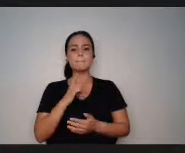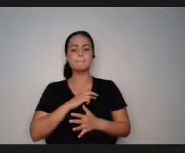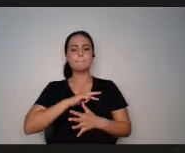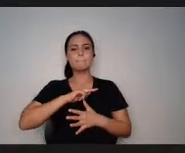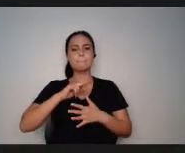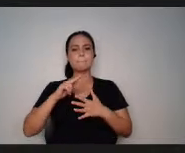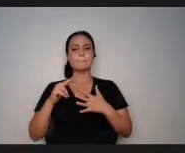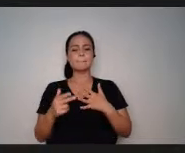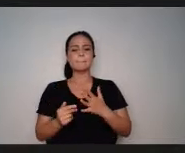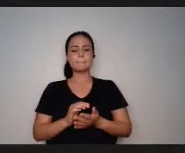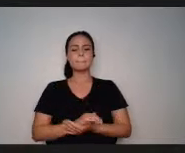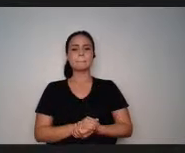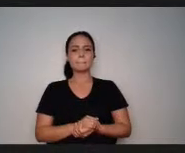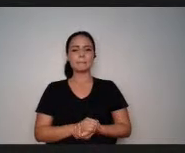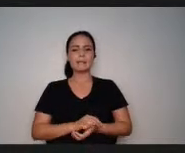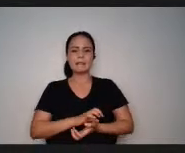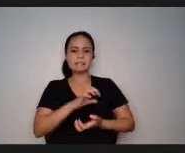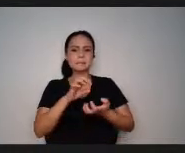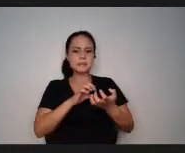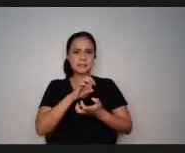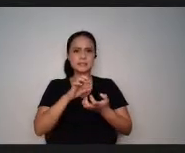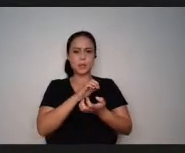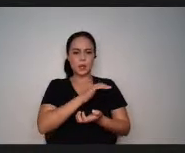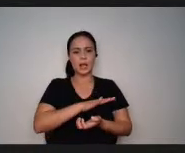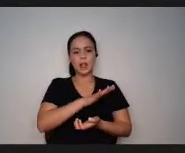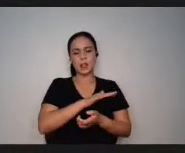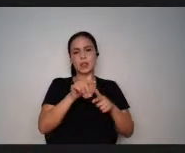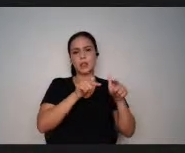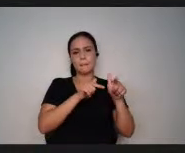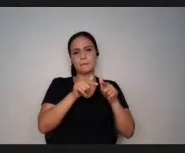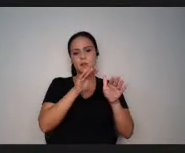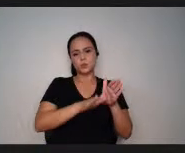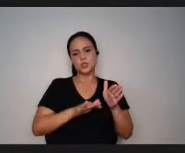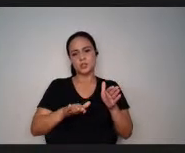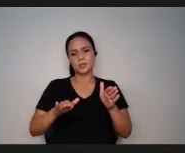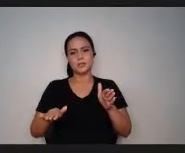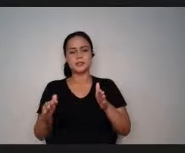pandemic. There is a lot of discussion about